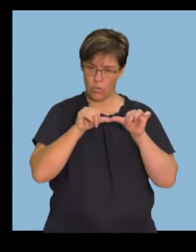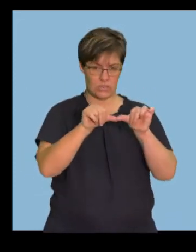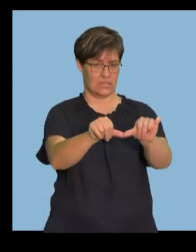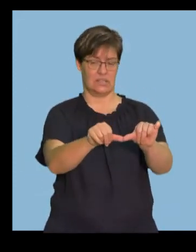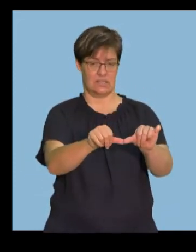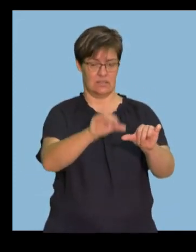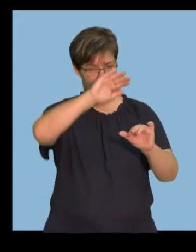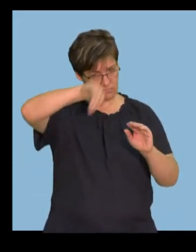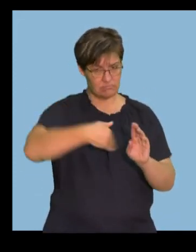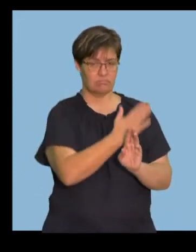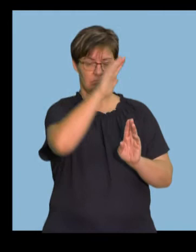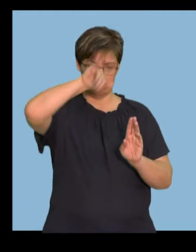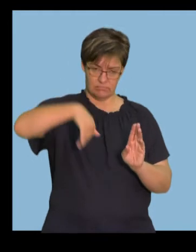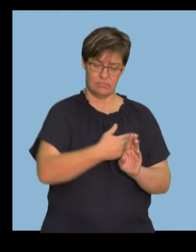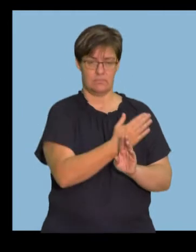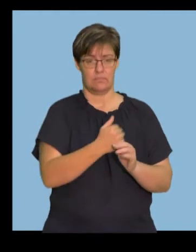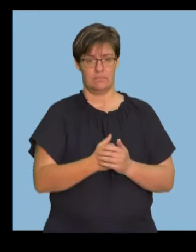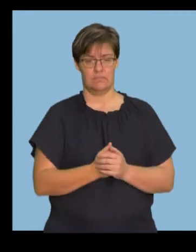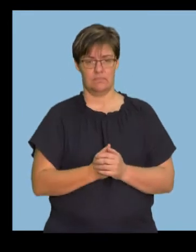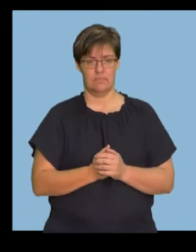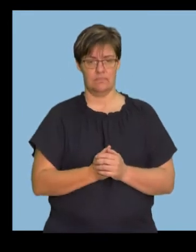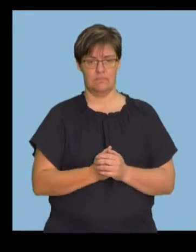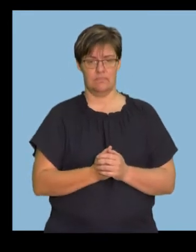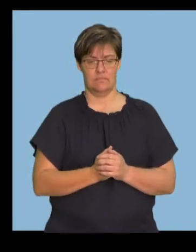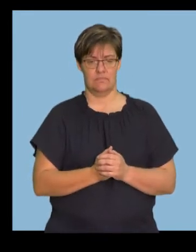Current is constant. Okay.